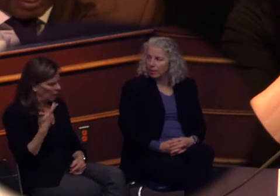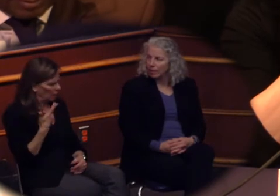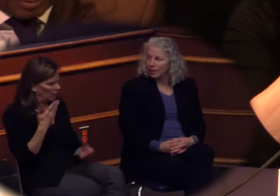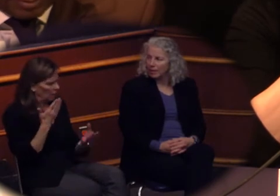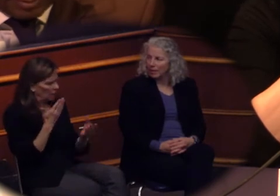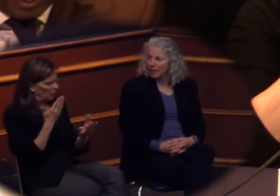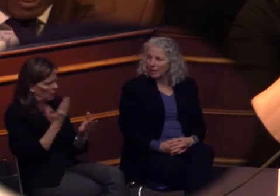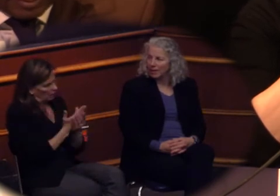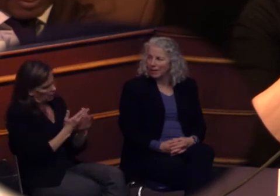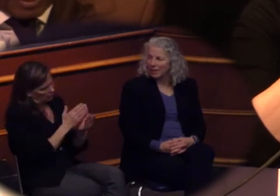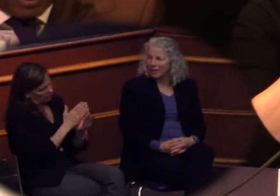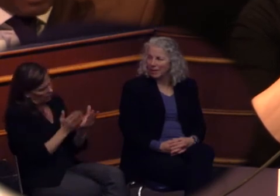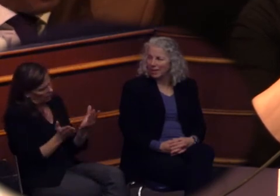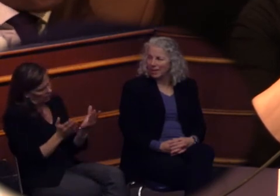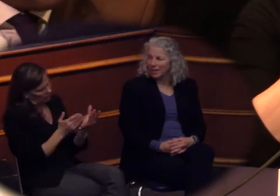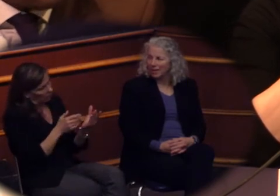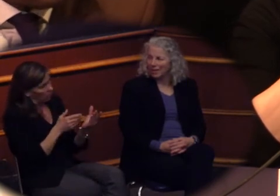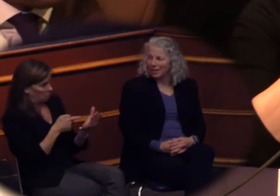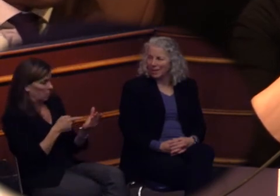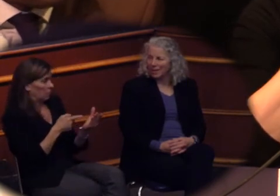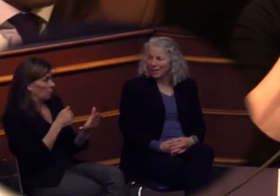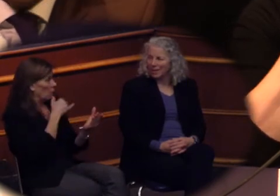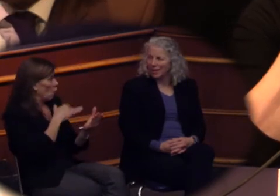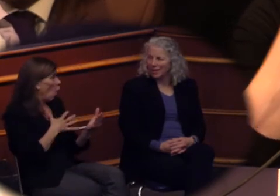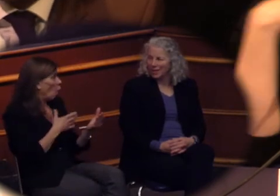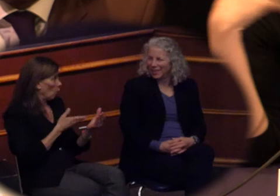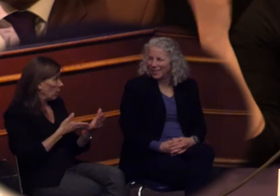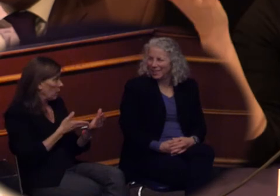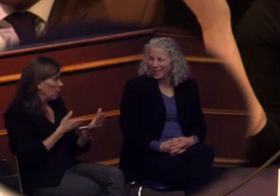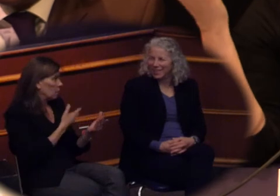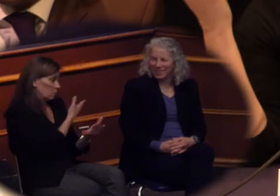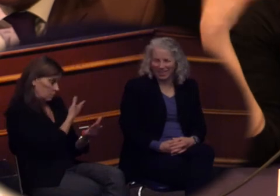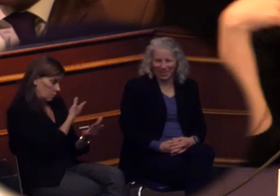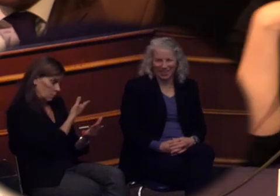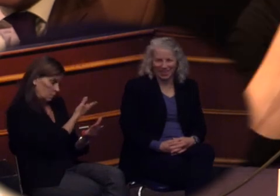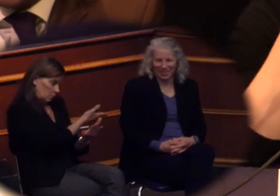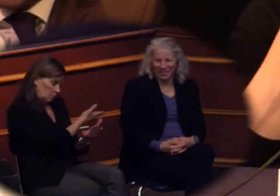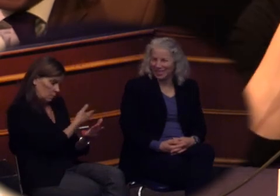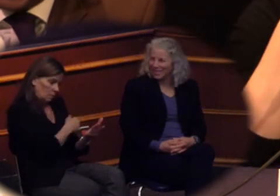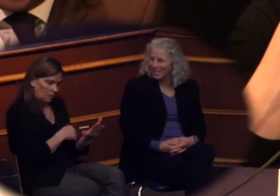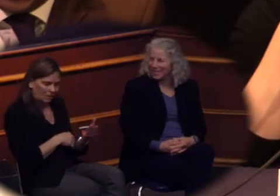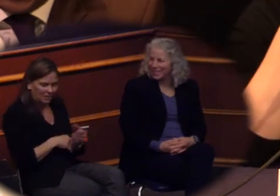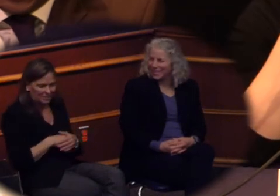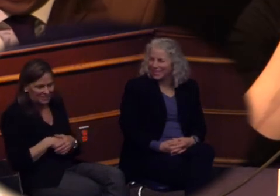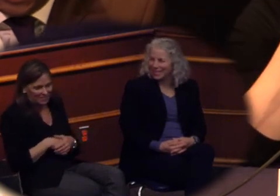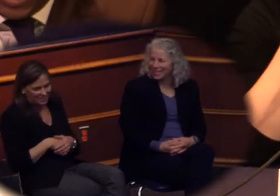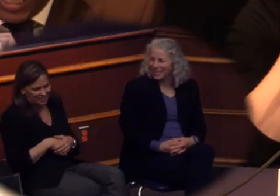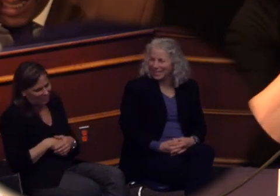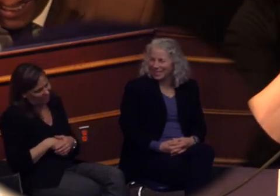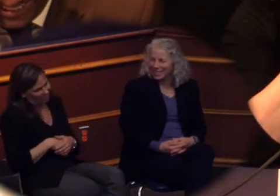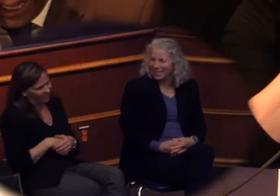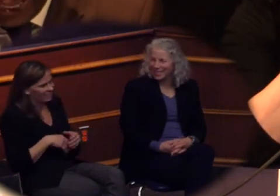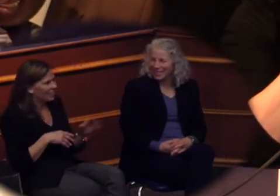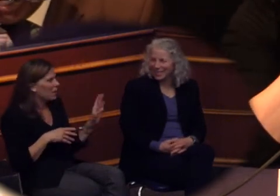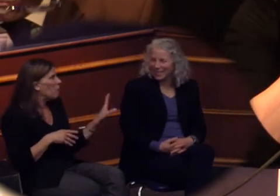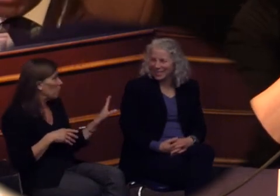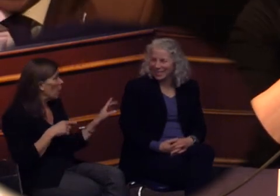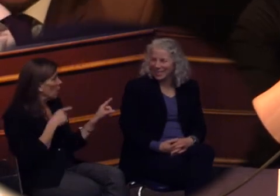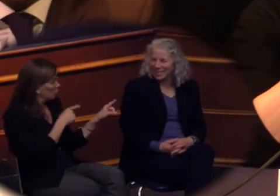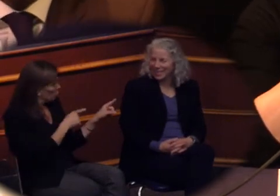of women. Do you have, perhaps for another election, but at any rate, do you have a more sophisticated,